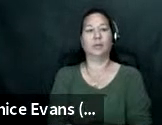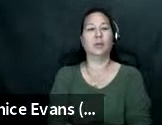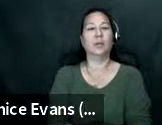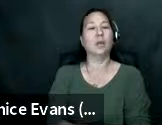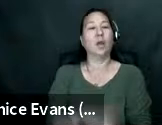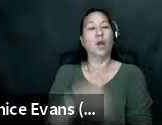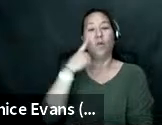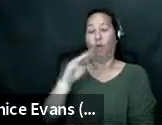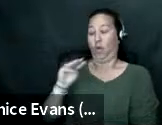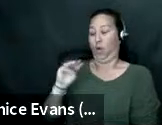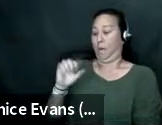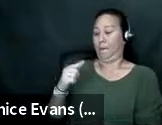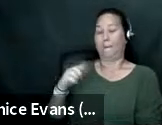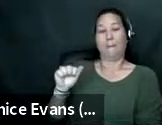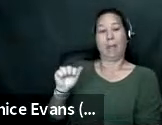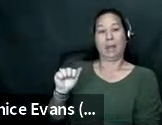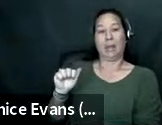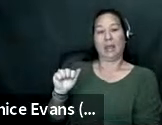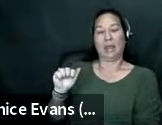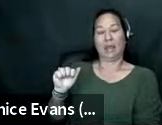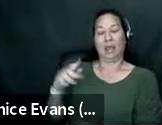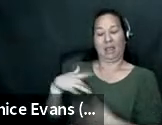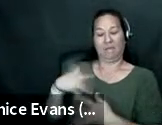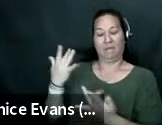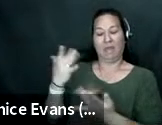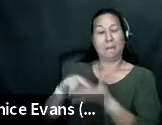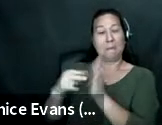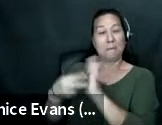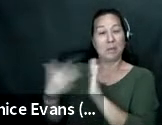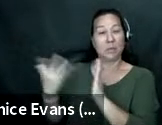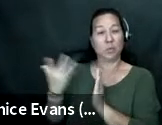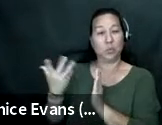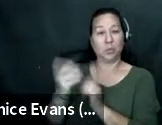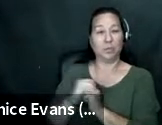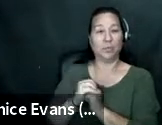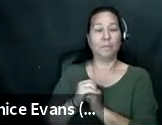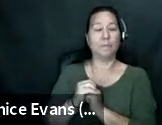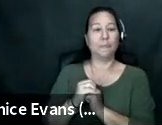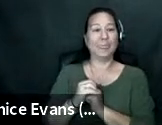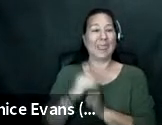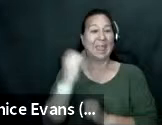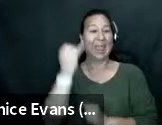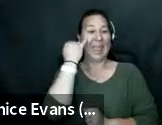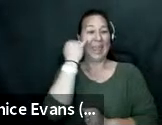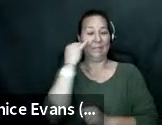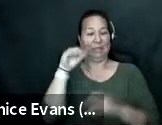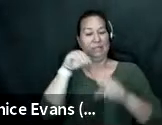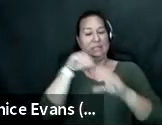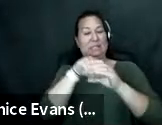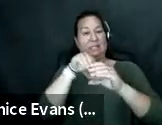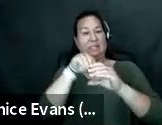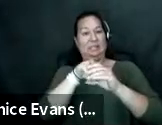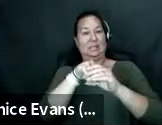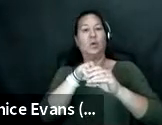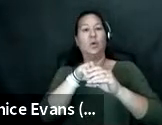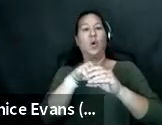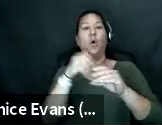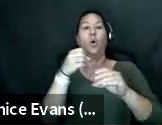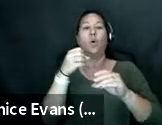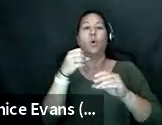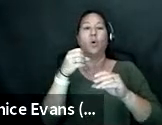So a mega event. These are events where if it's indoors, 5,000 or